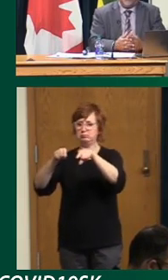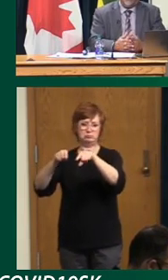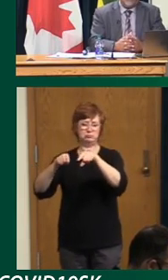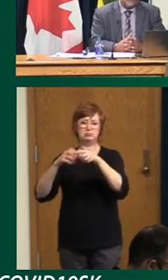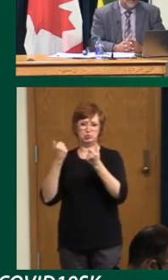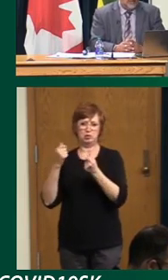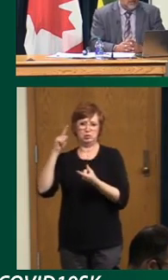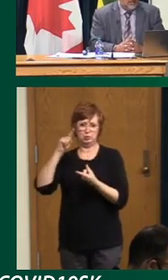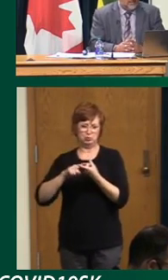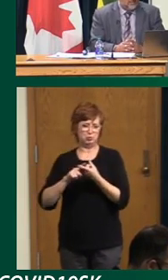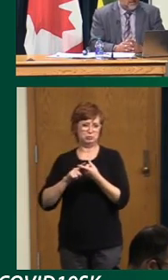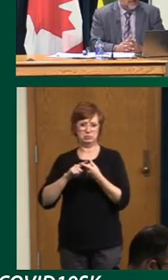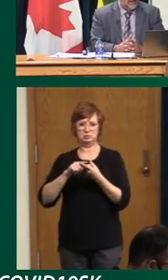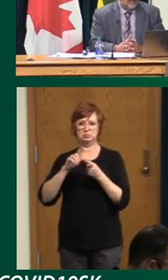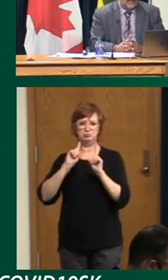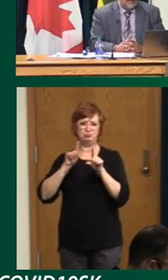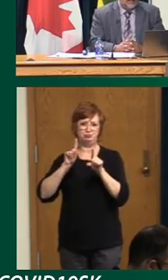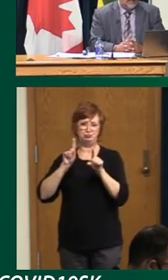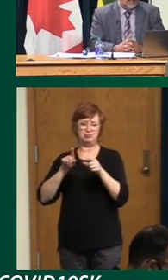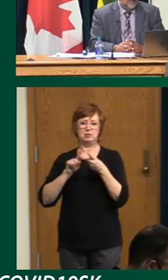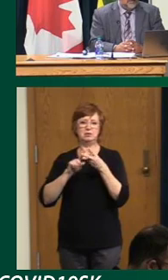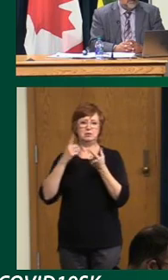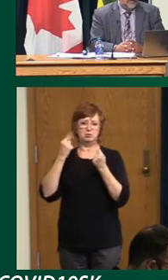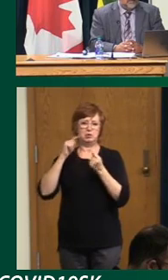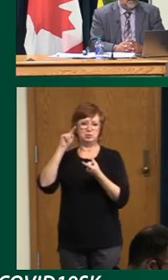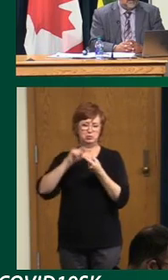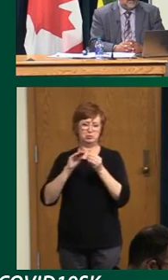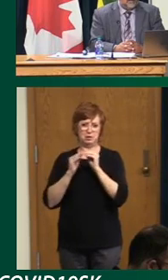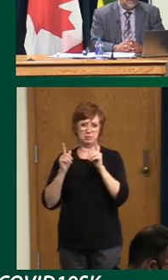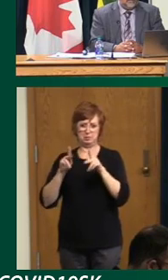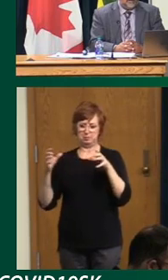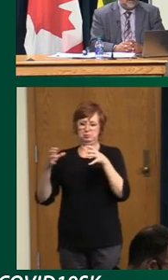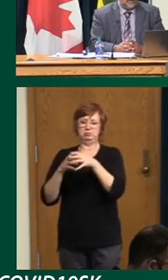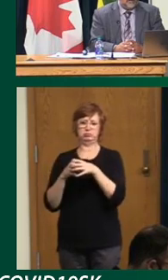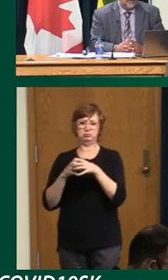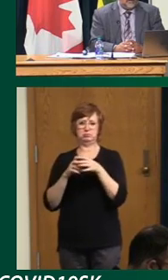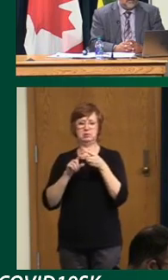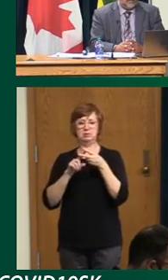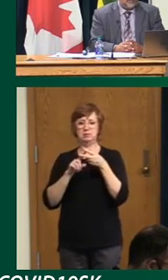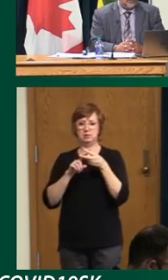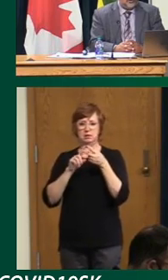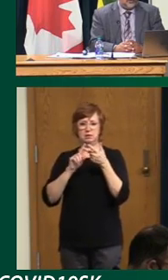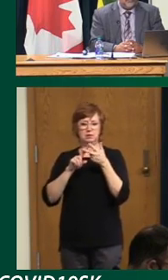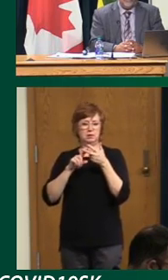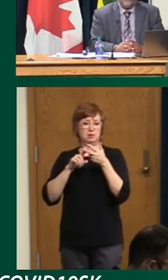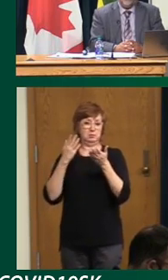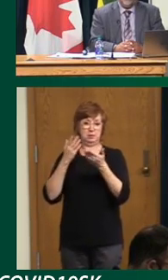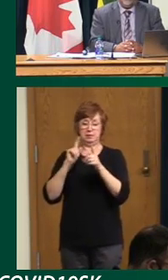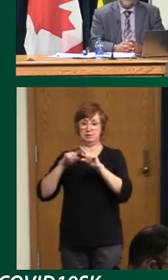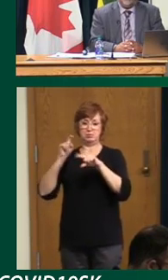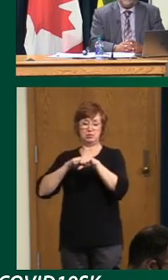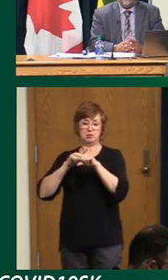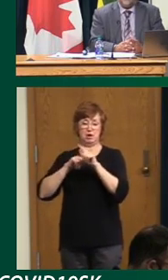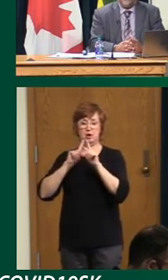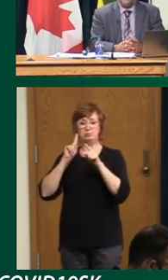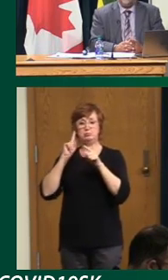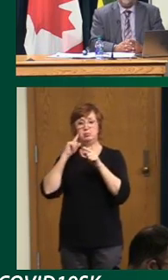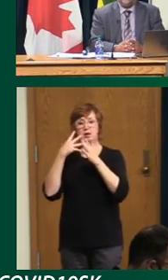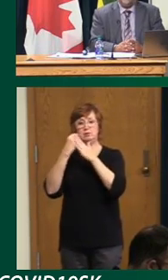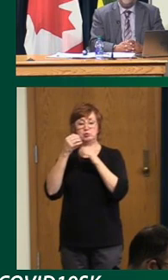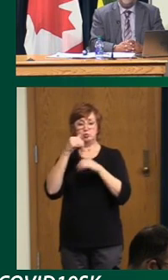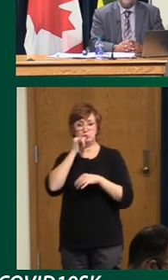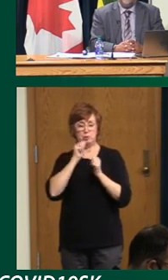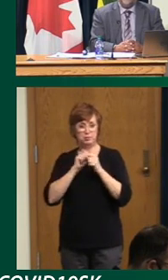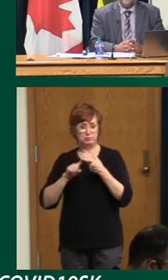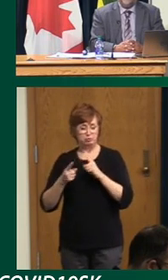crowding, and those guidelines are being revised as well. Same with the retail activities, going shopping. Certainly support